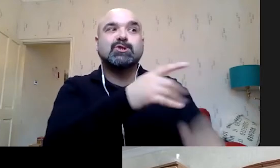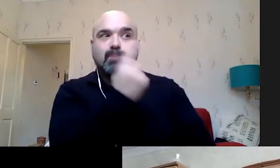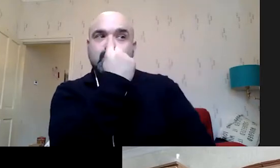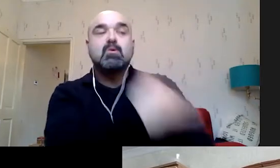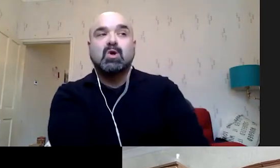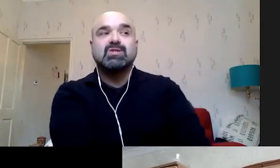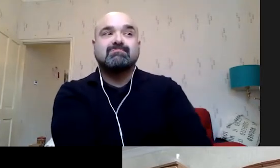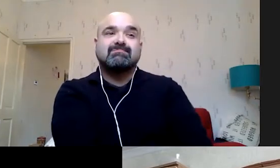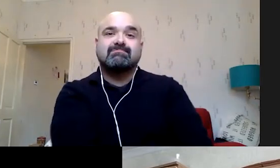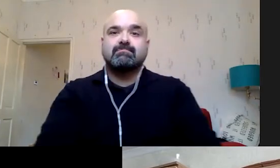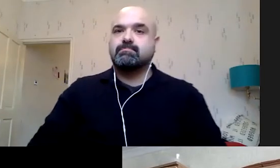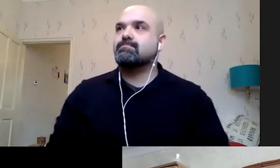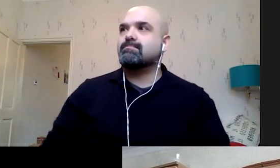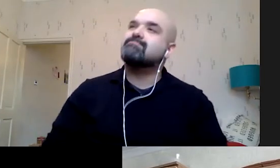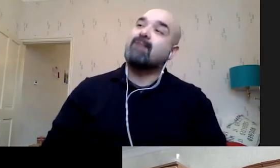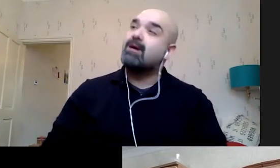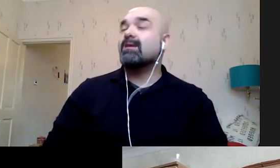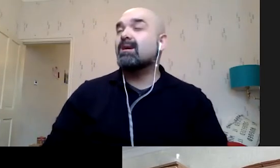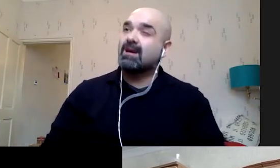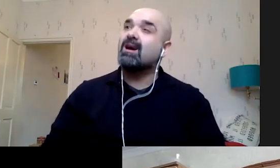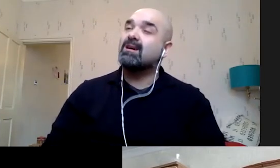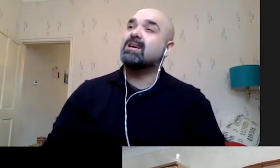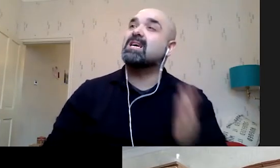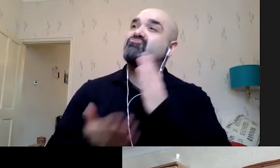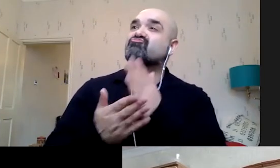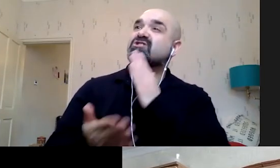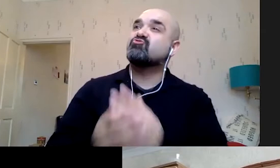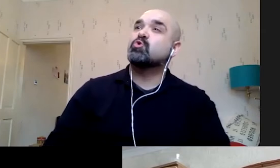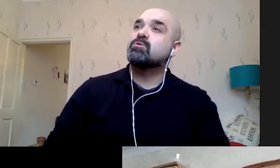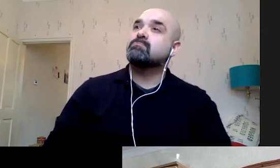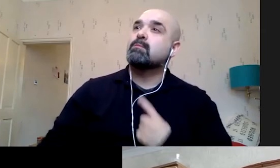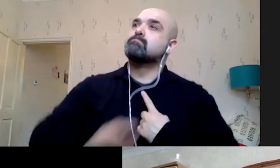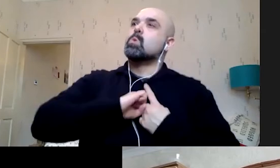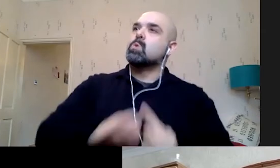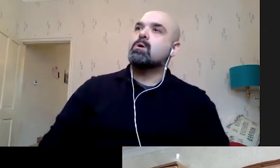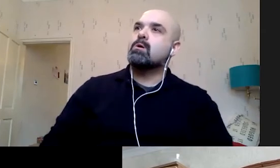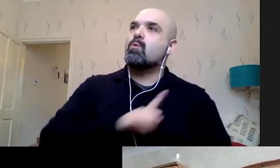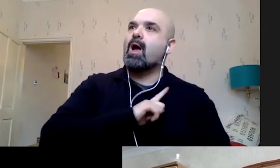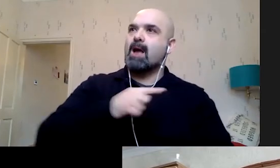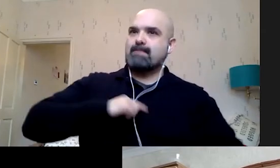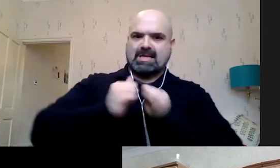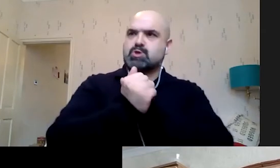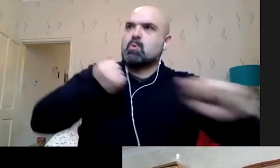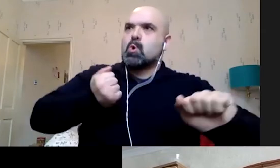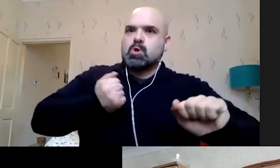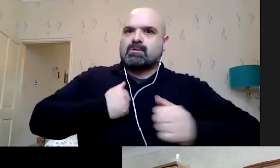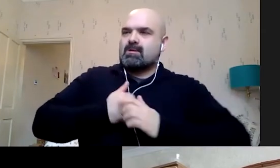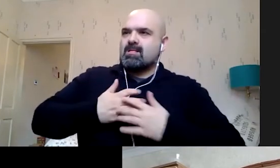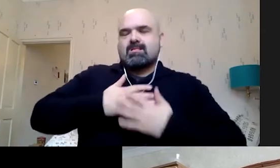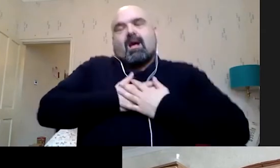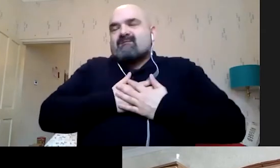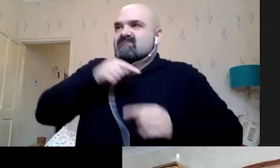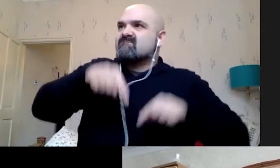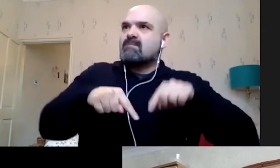think. Yeah, because that really strikes home, because I'm a massive sports fan. I play sport all the time,